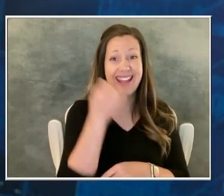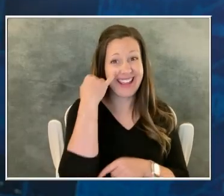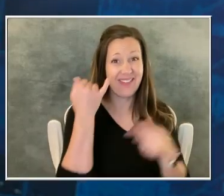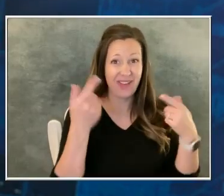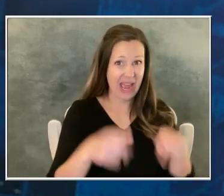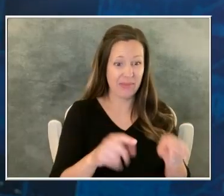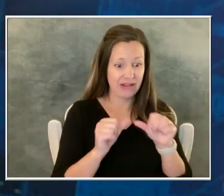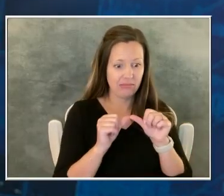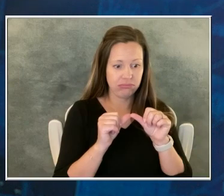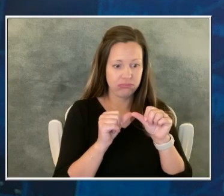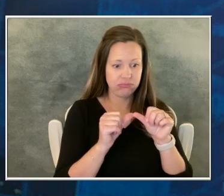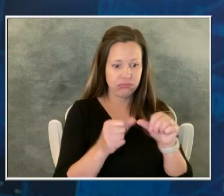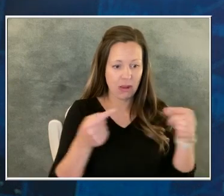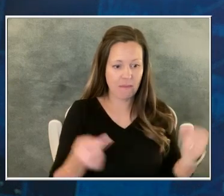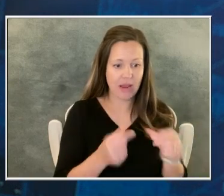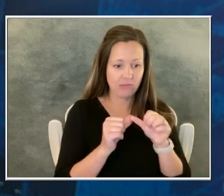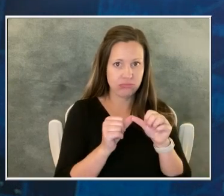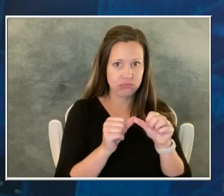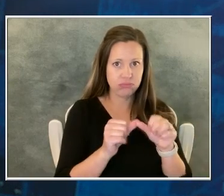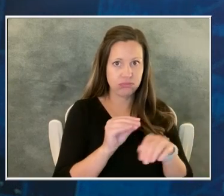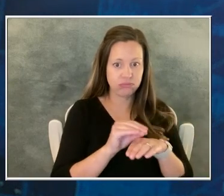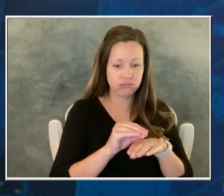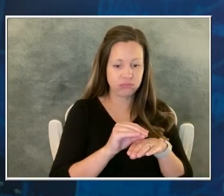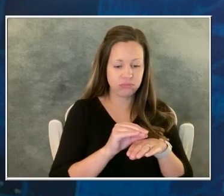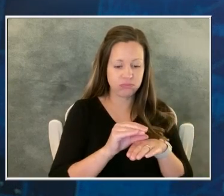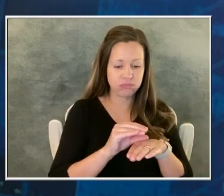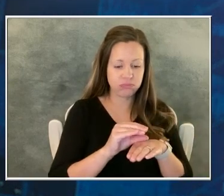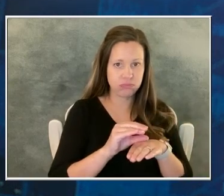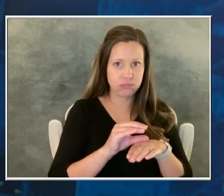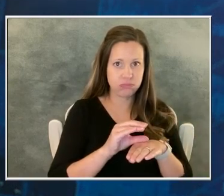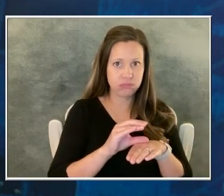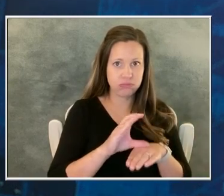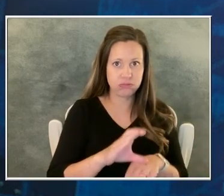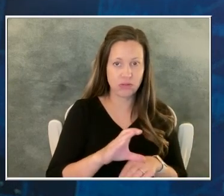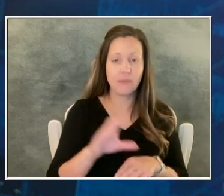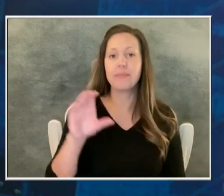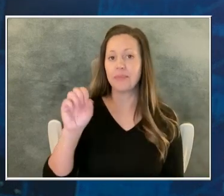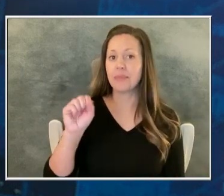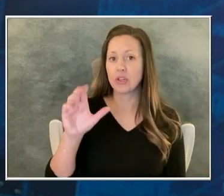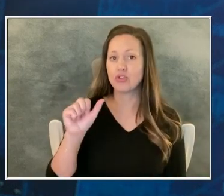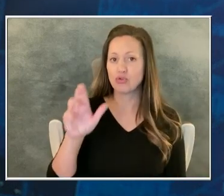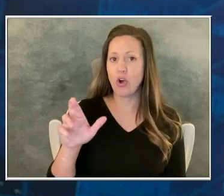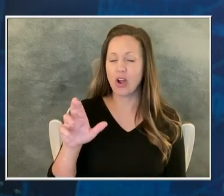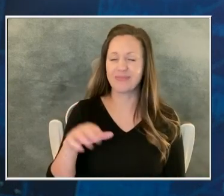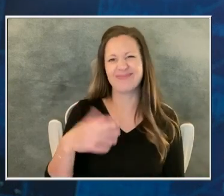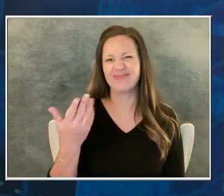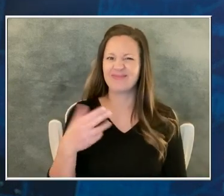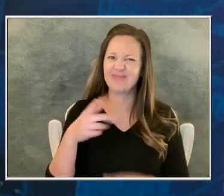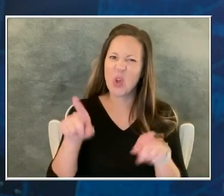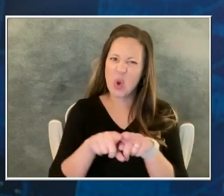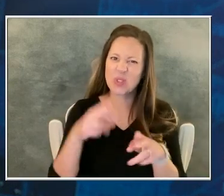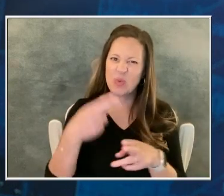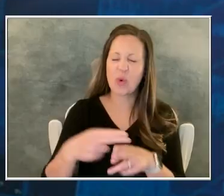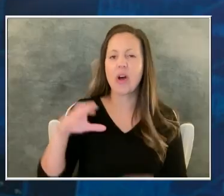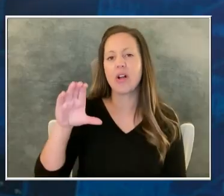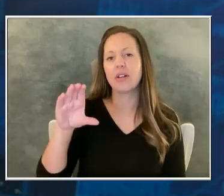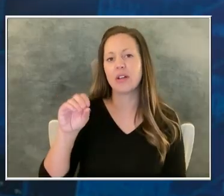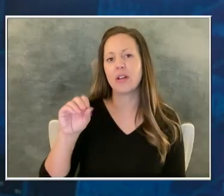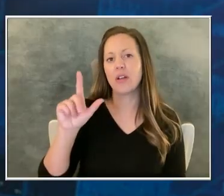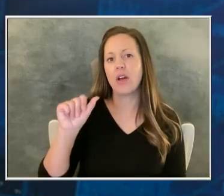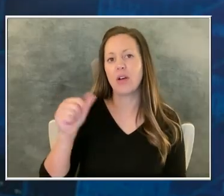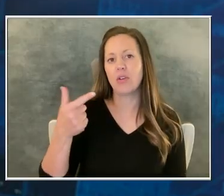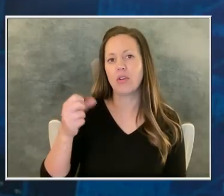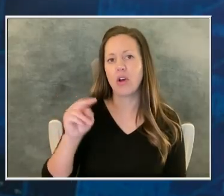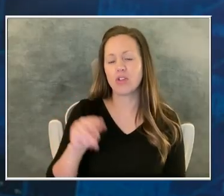causes a lot of deposition of collagen or scar tissue. Okay, so that's why a lot of times people, when they have like Achilles